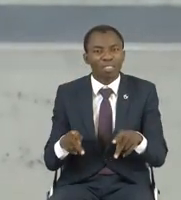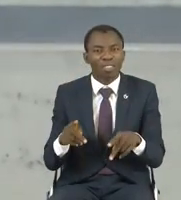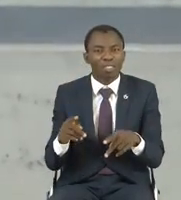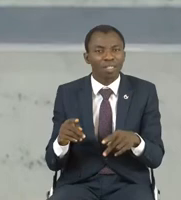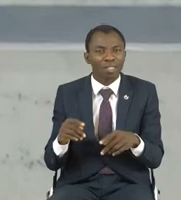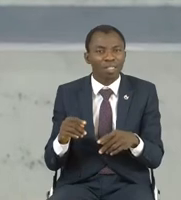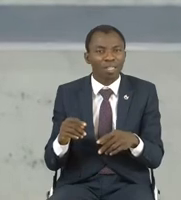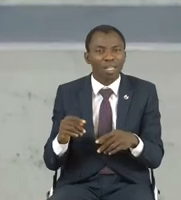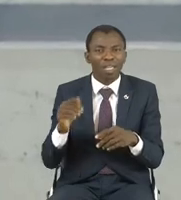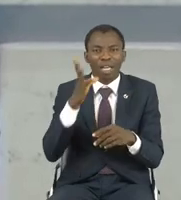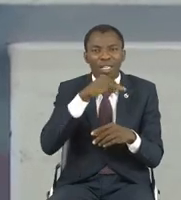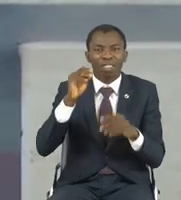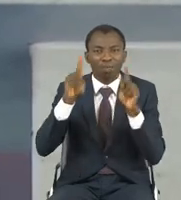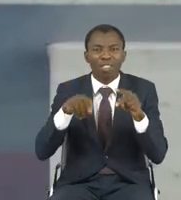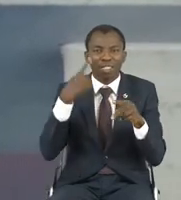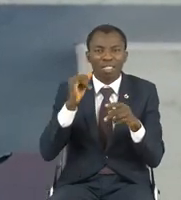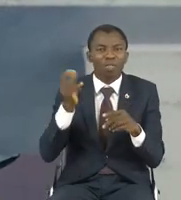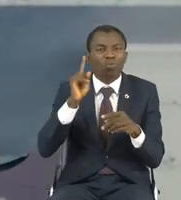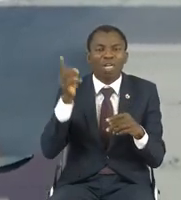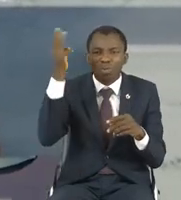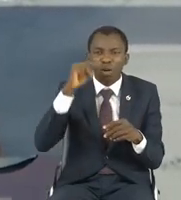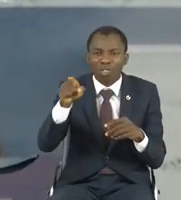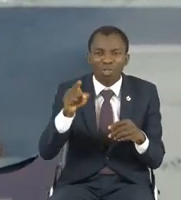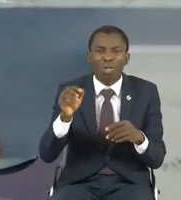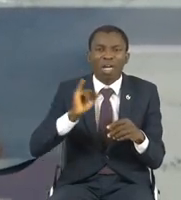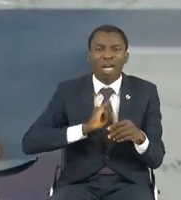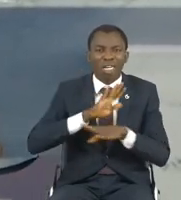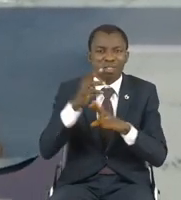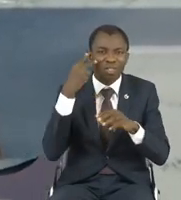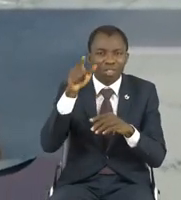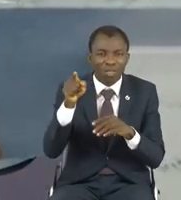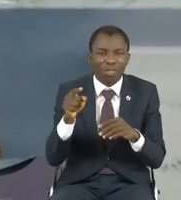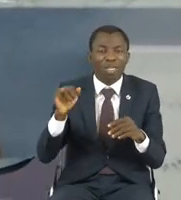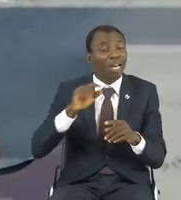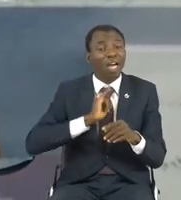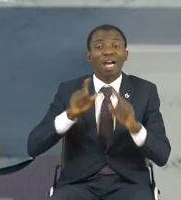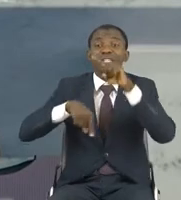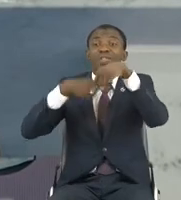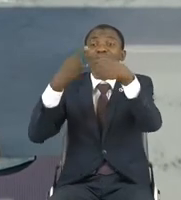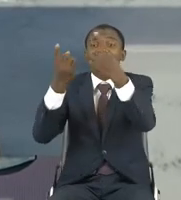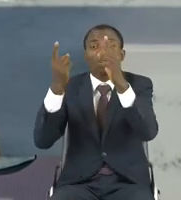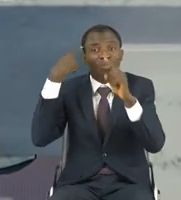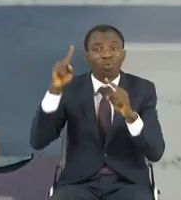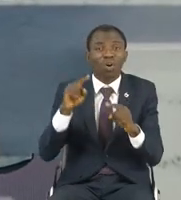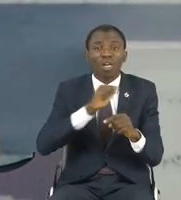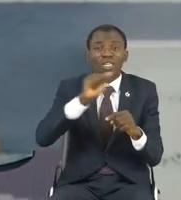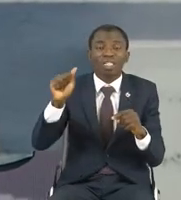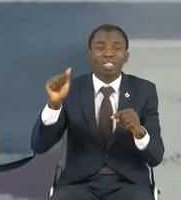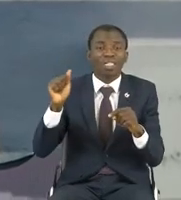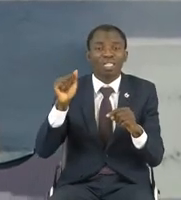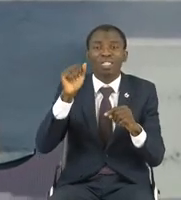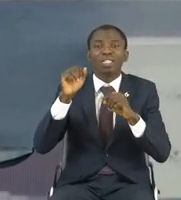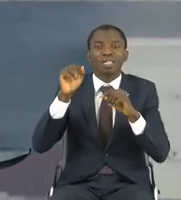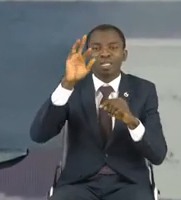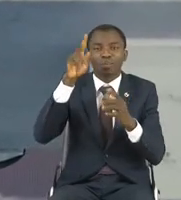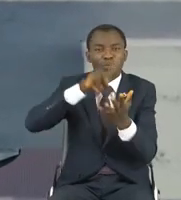that, all through that? Where were you? I went for a global crusade. Ah, what is that? Redemption